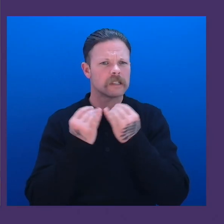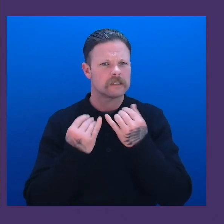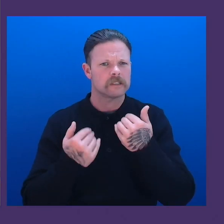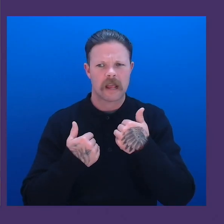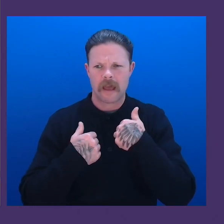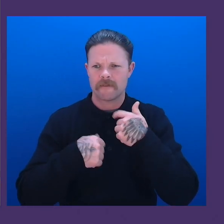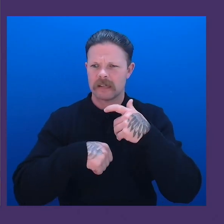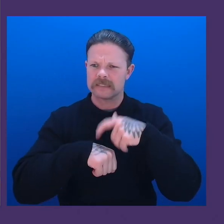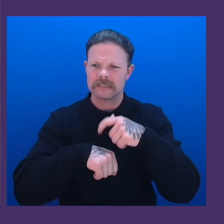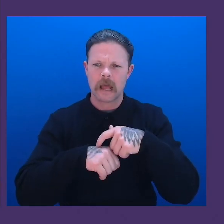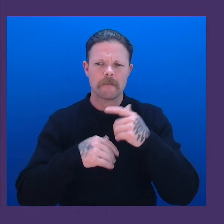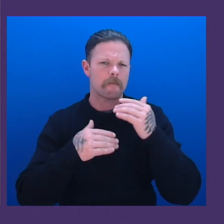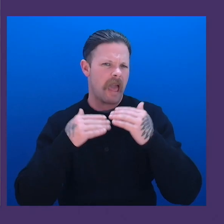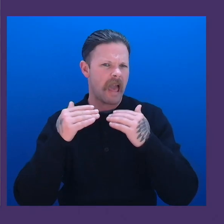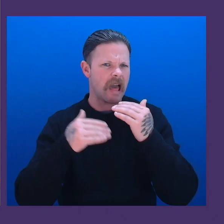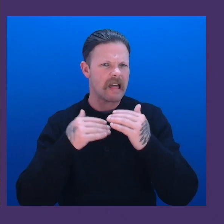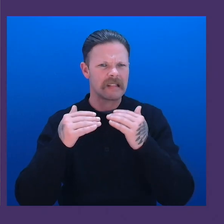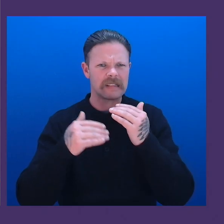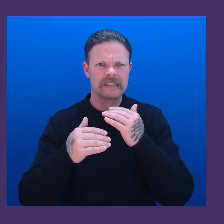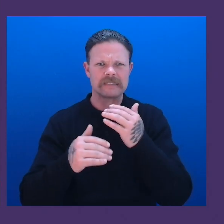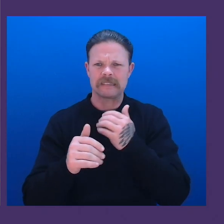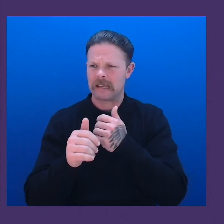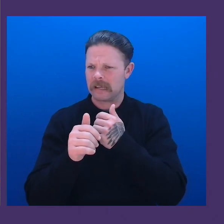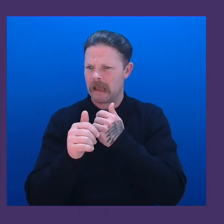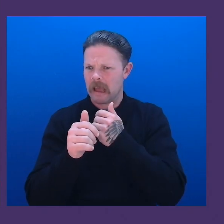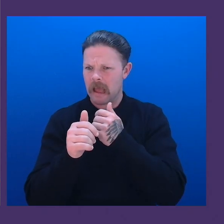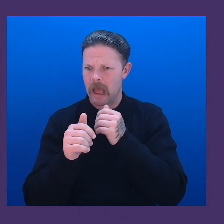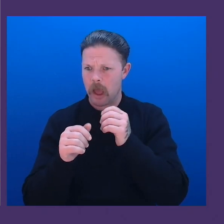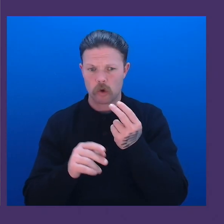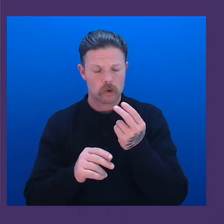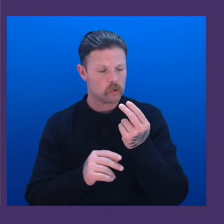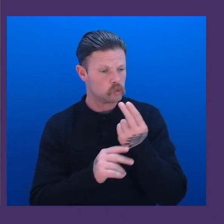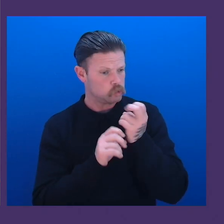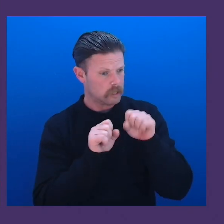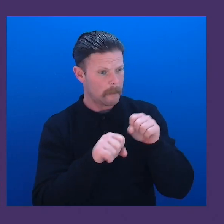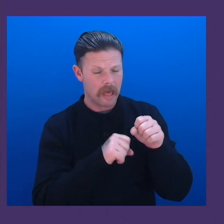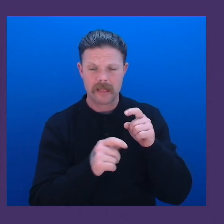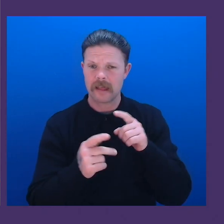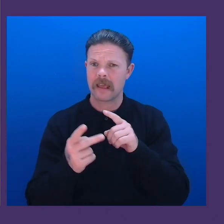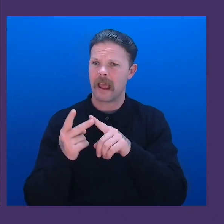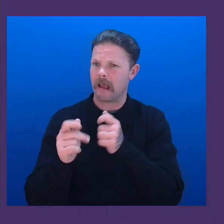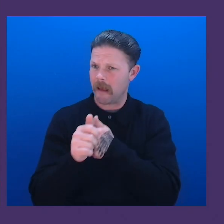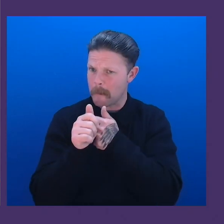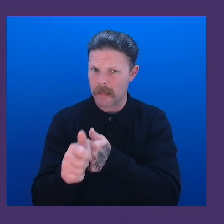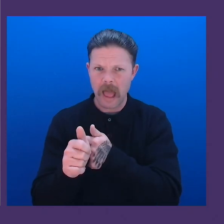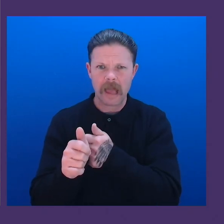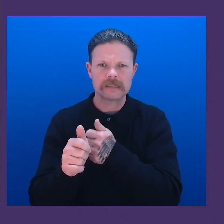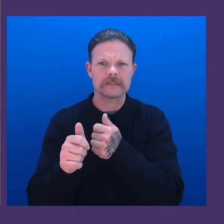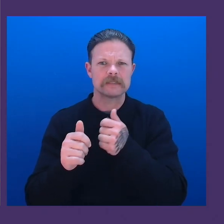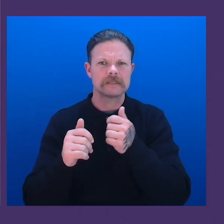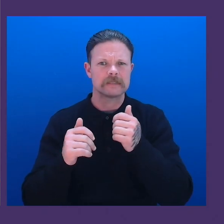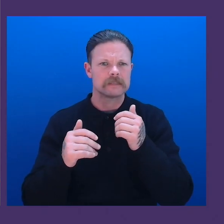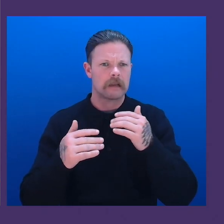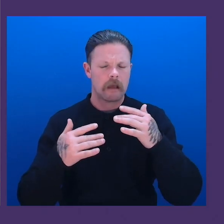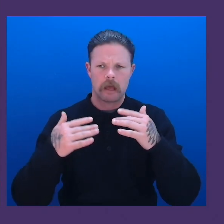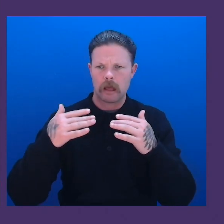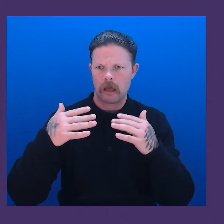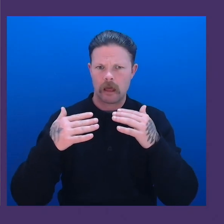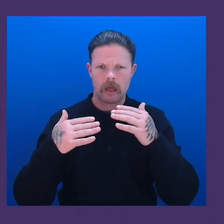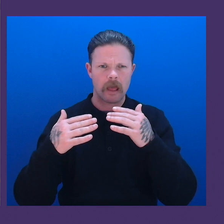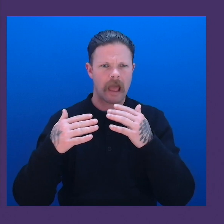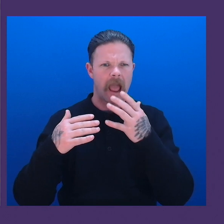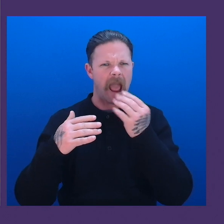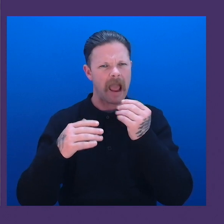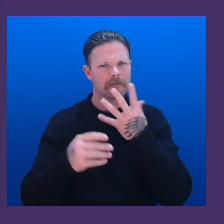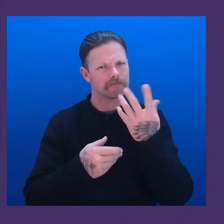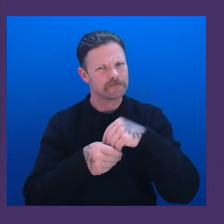balancing usability and compliance as an approach to meet accessibility, for all. I'd